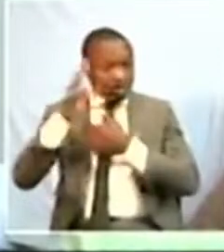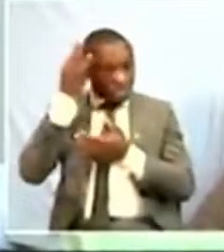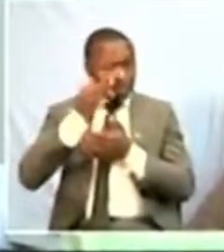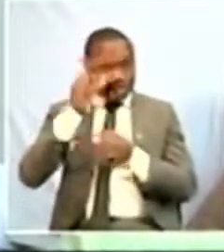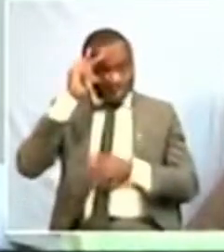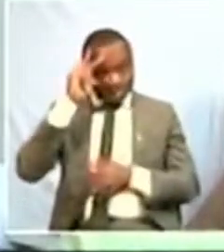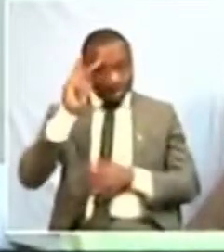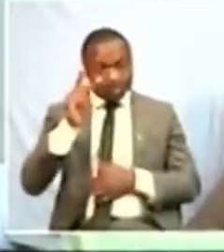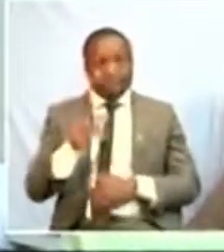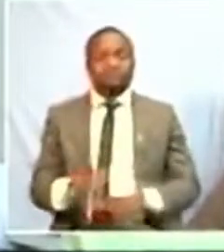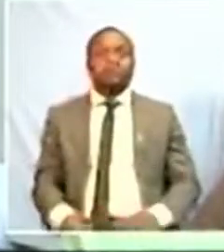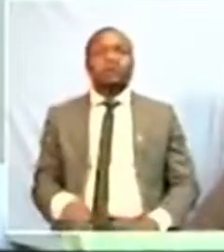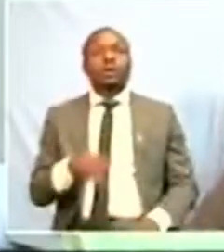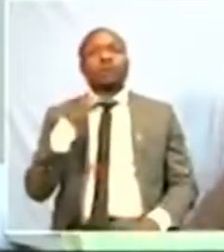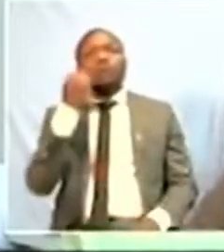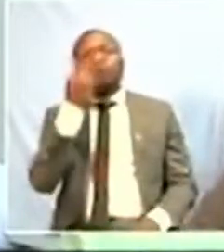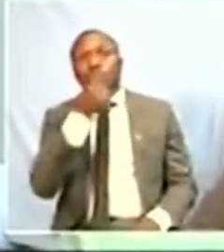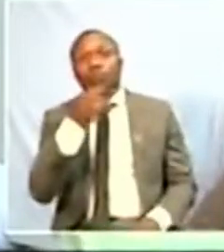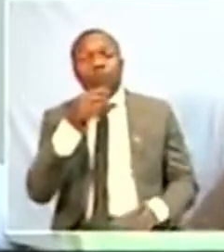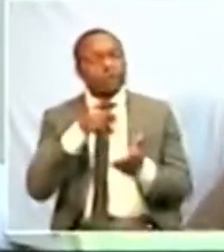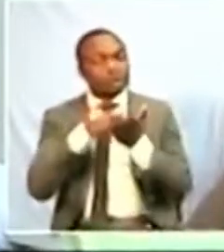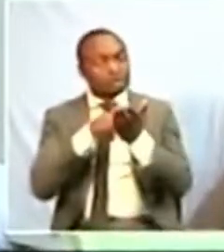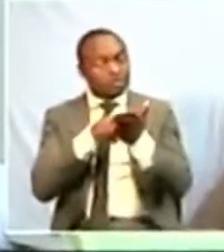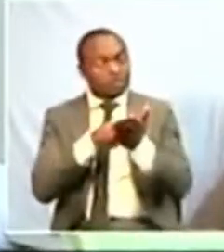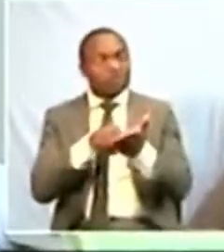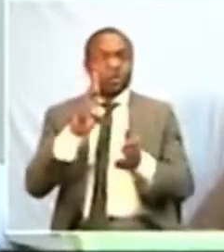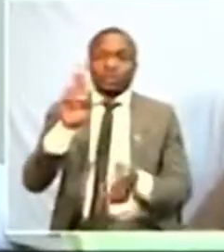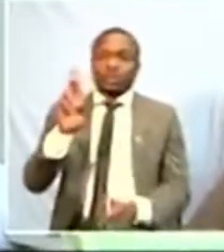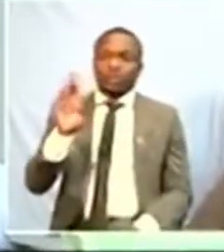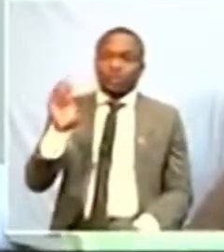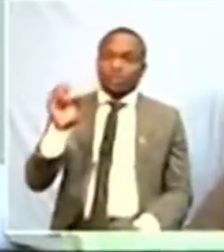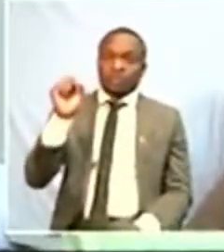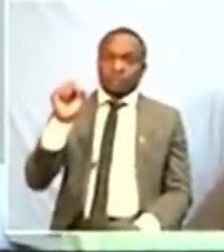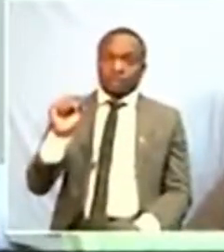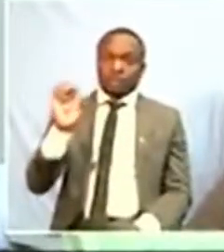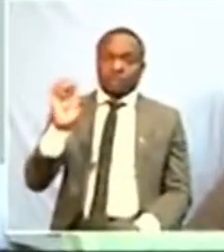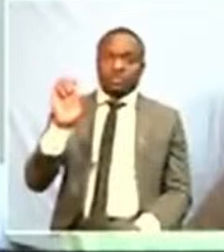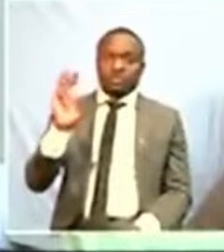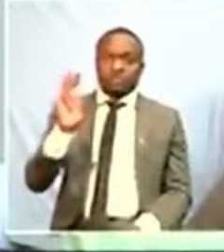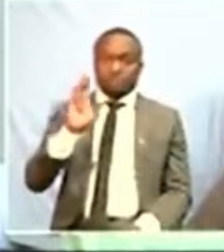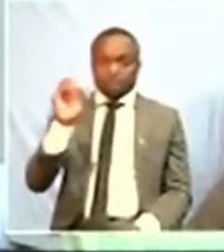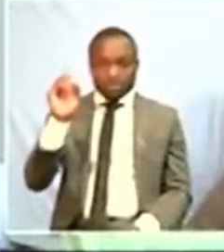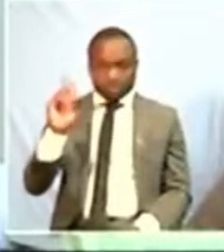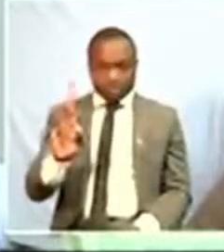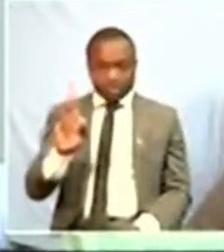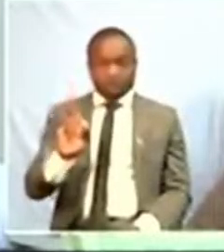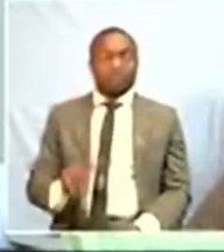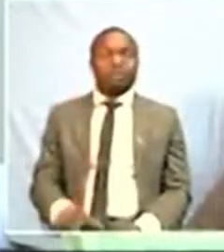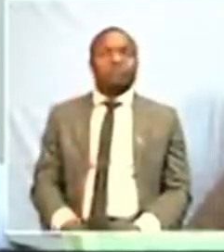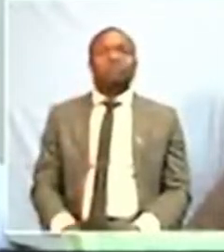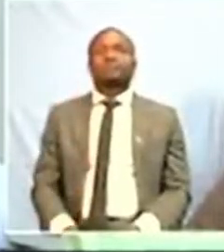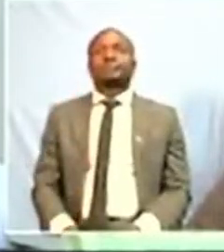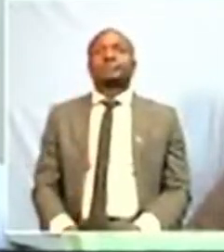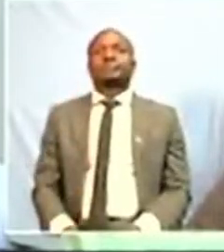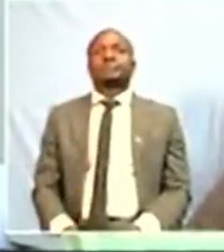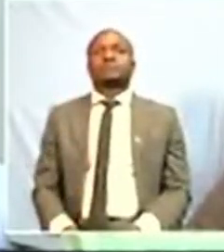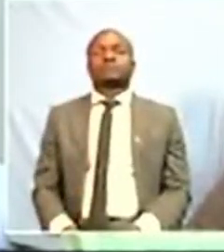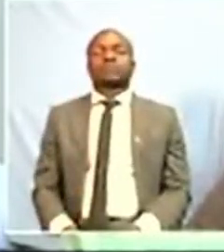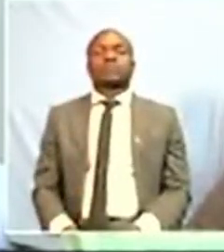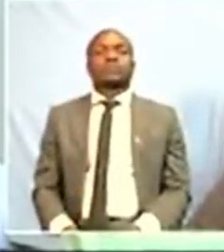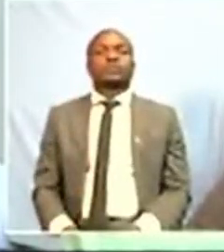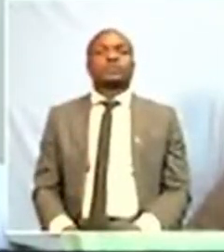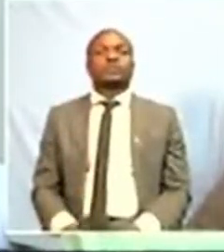Kitwe, who recommended rosewood, which eventually